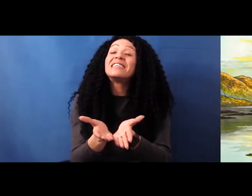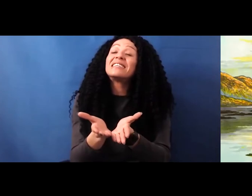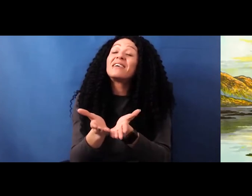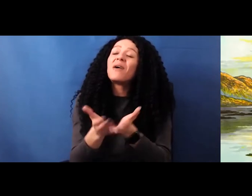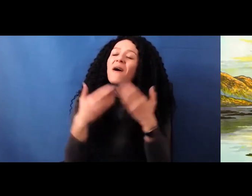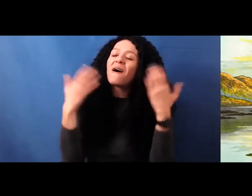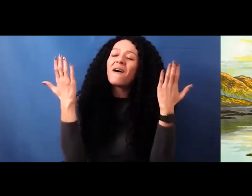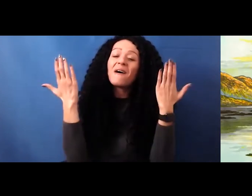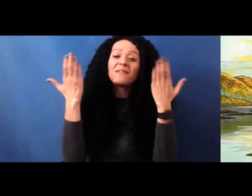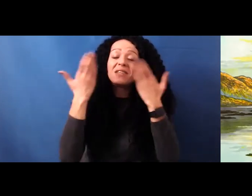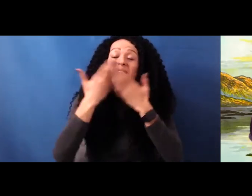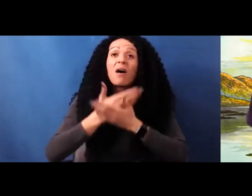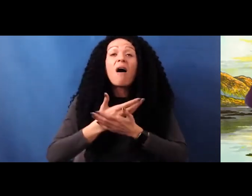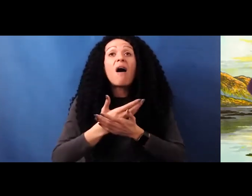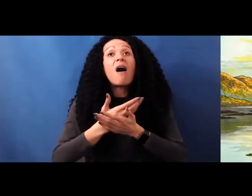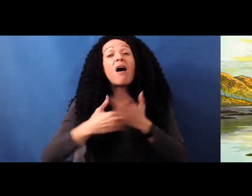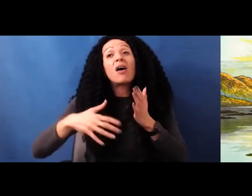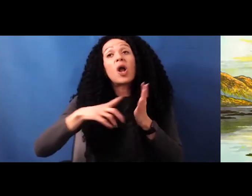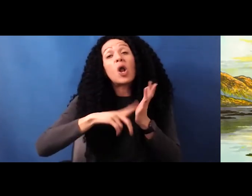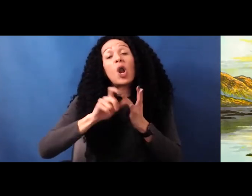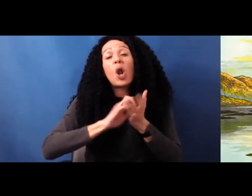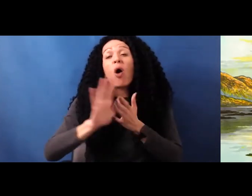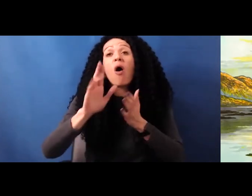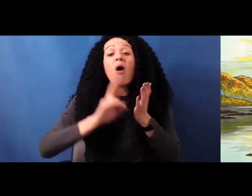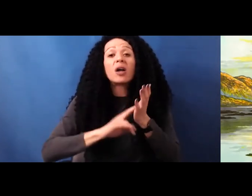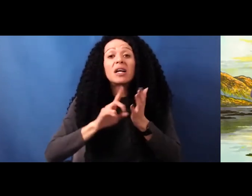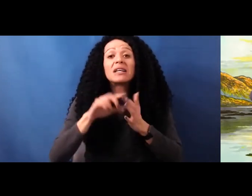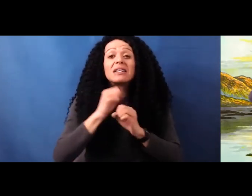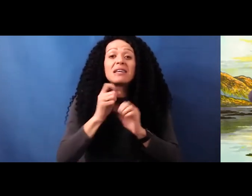valleys of dark